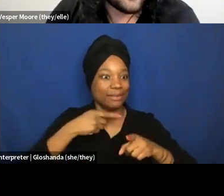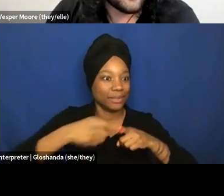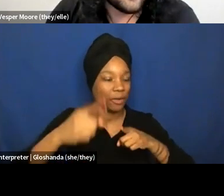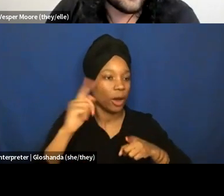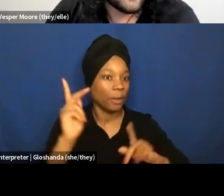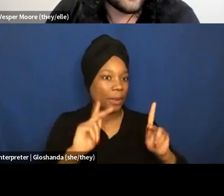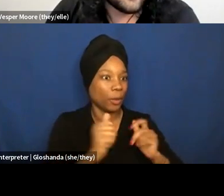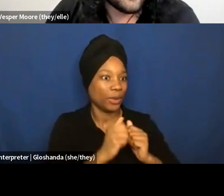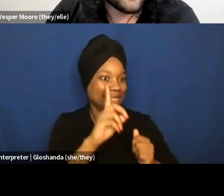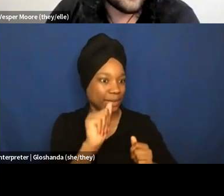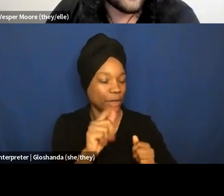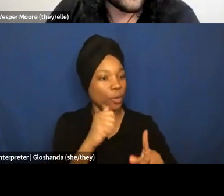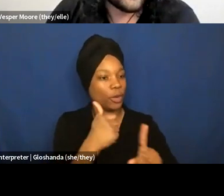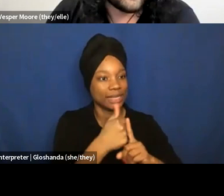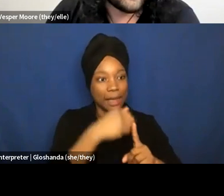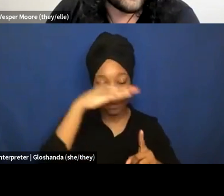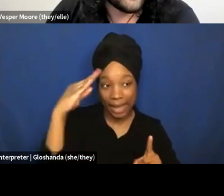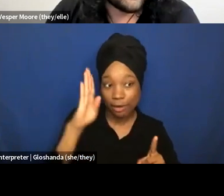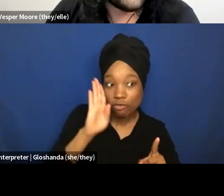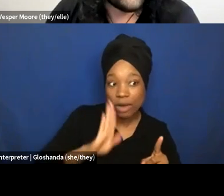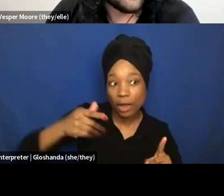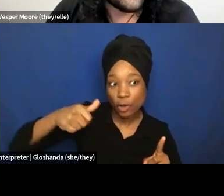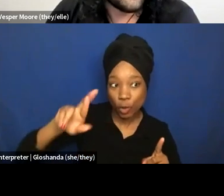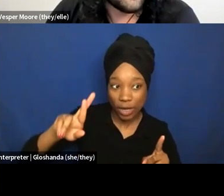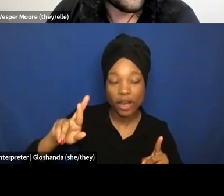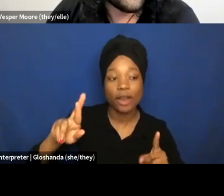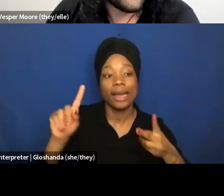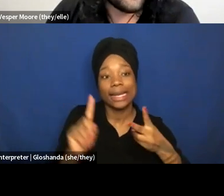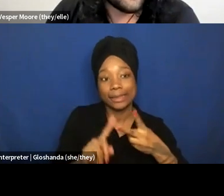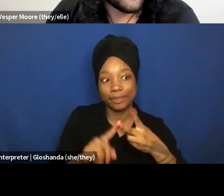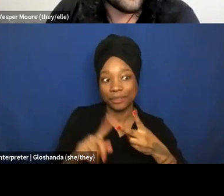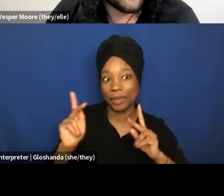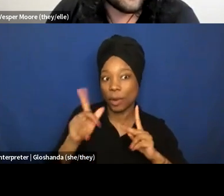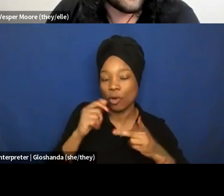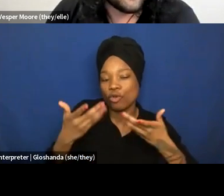are Black, Brown, and queer, and survivors of systems